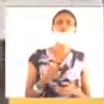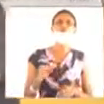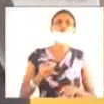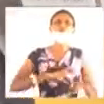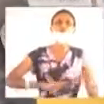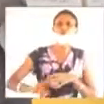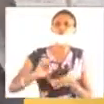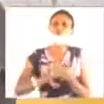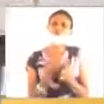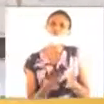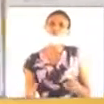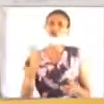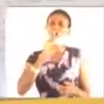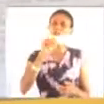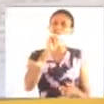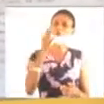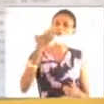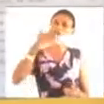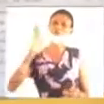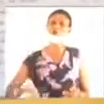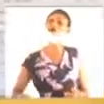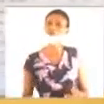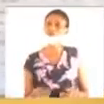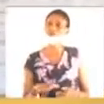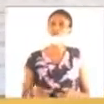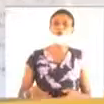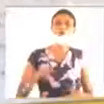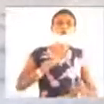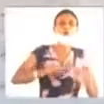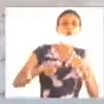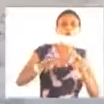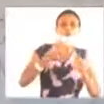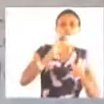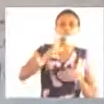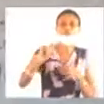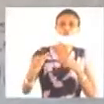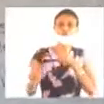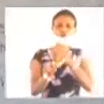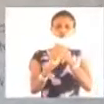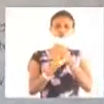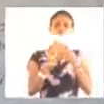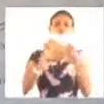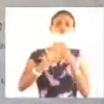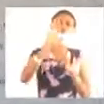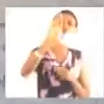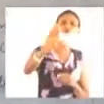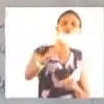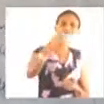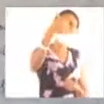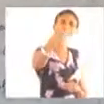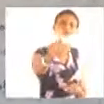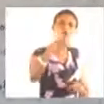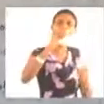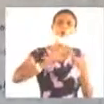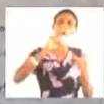another attitude. They take risks that are dangerous to themselves. Taking risk